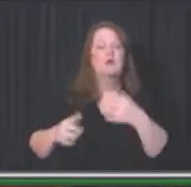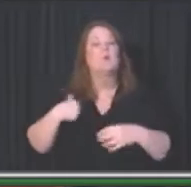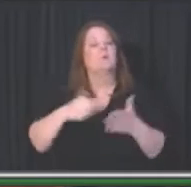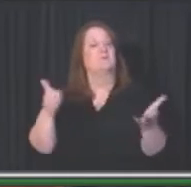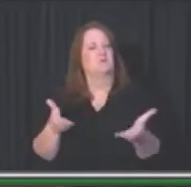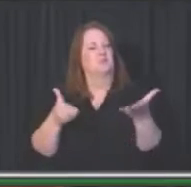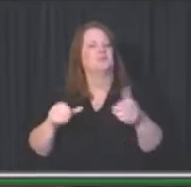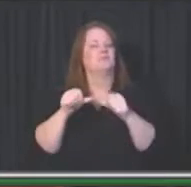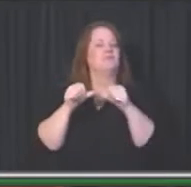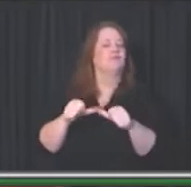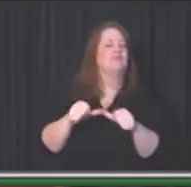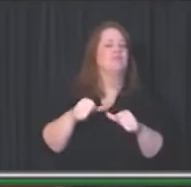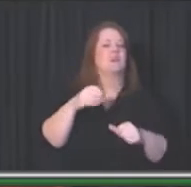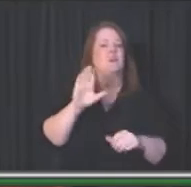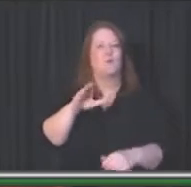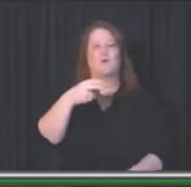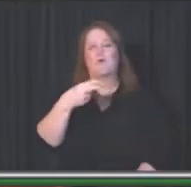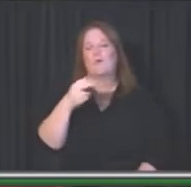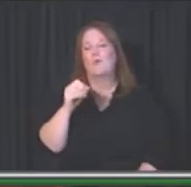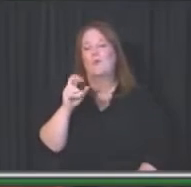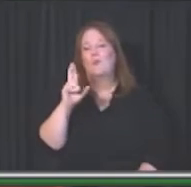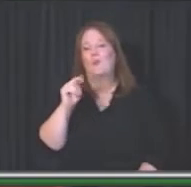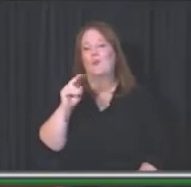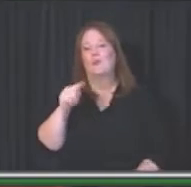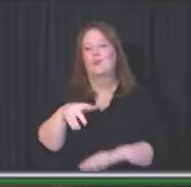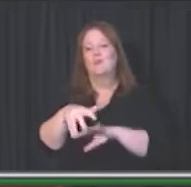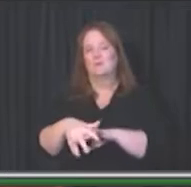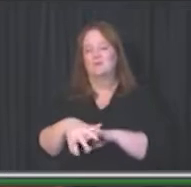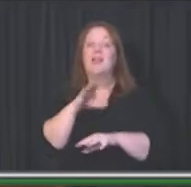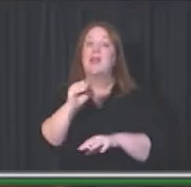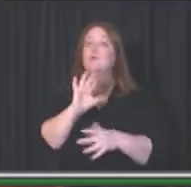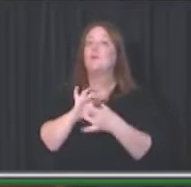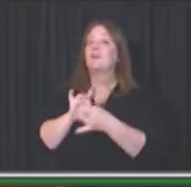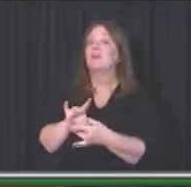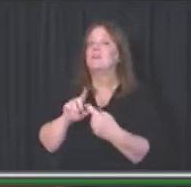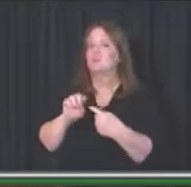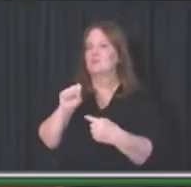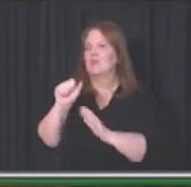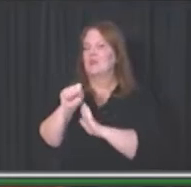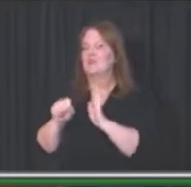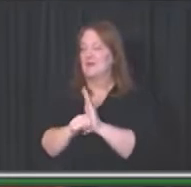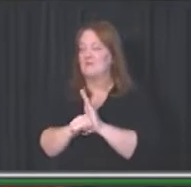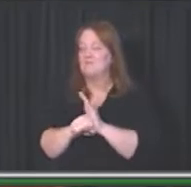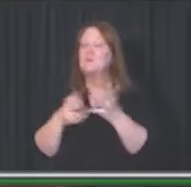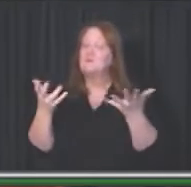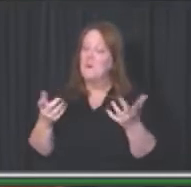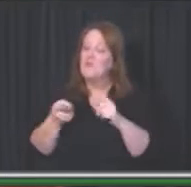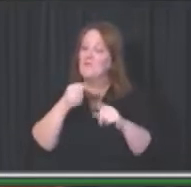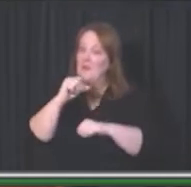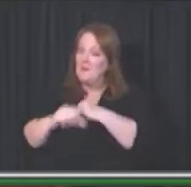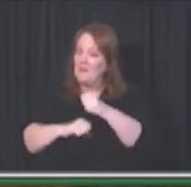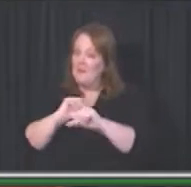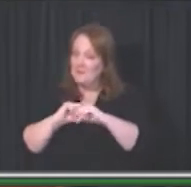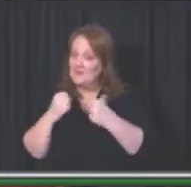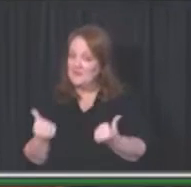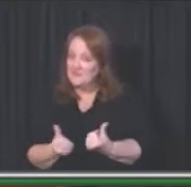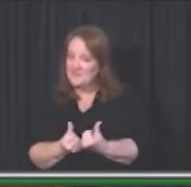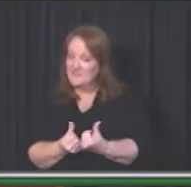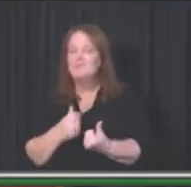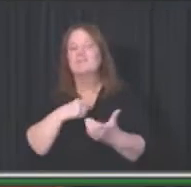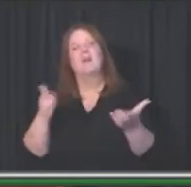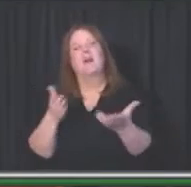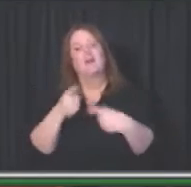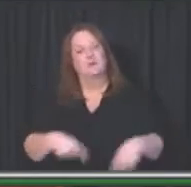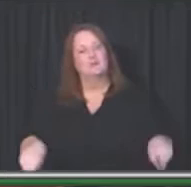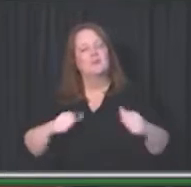roots and be proud of your connection to Sacramento State. So, on behalf of the Alumni Association, I